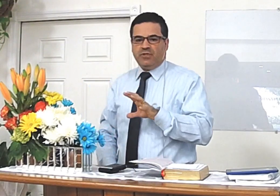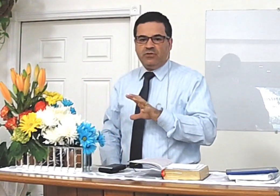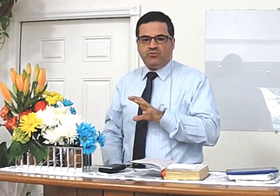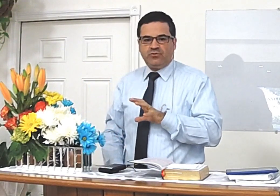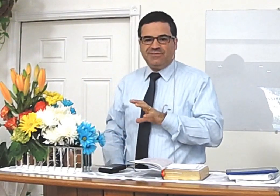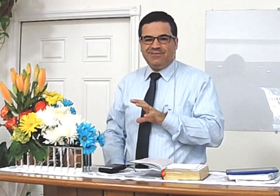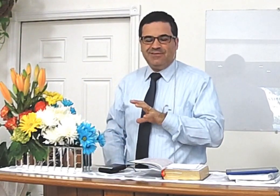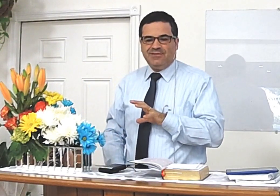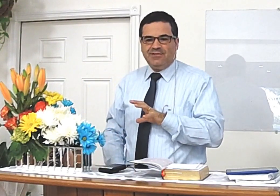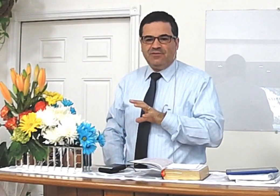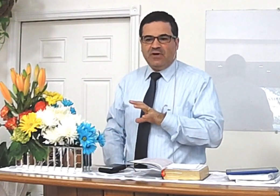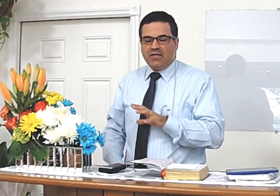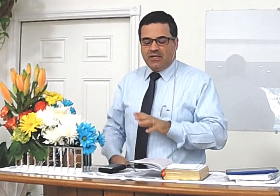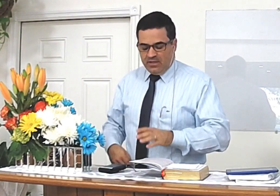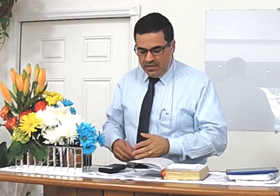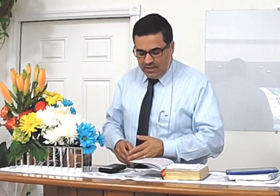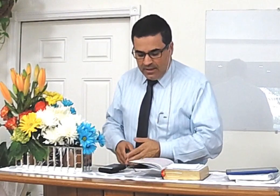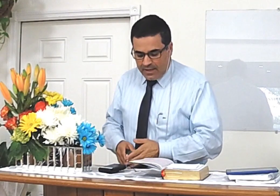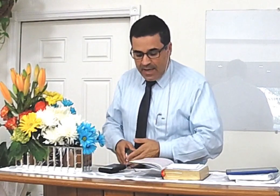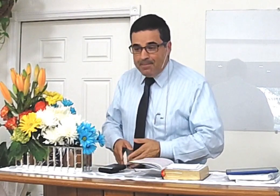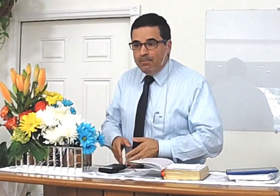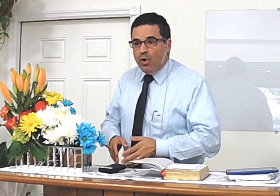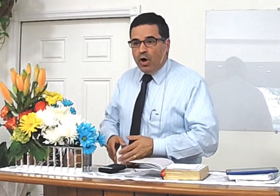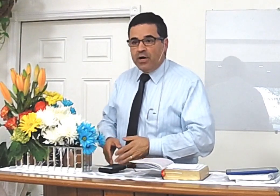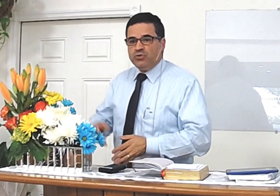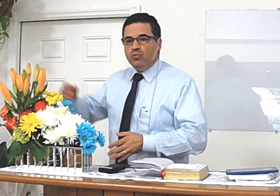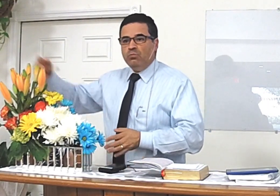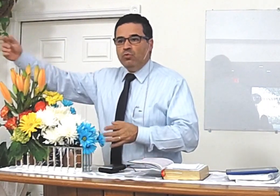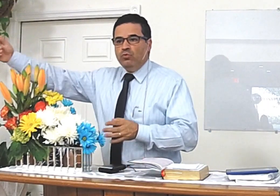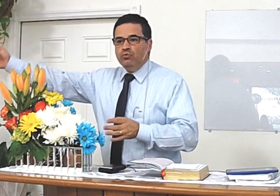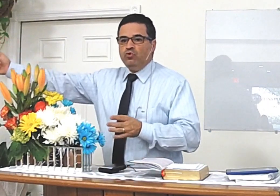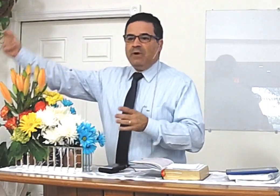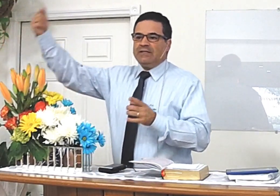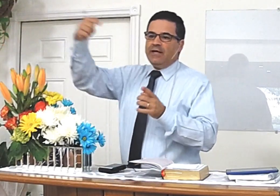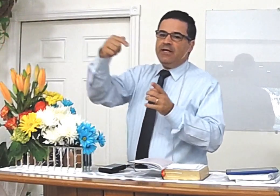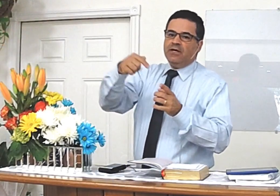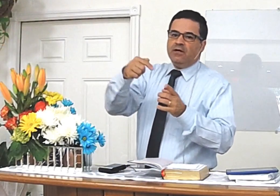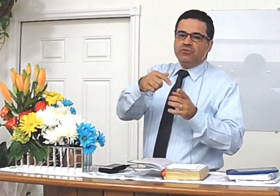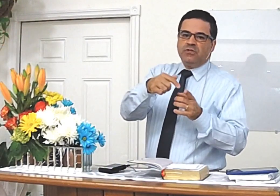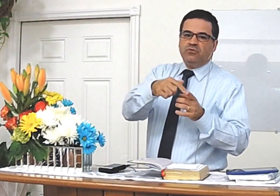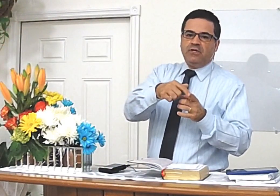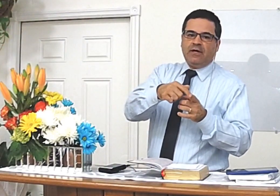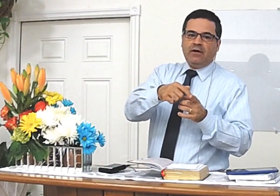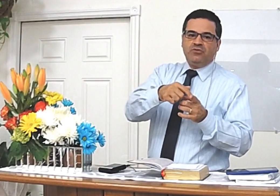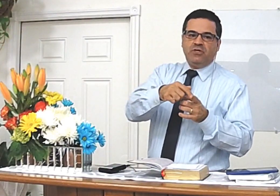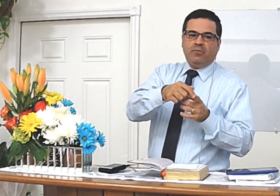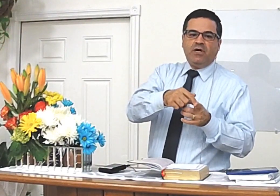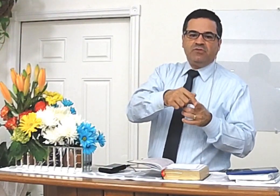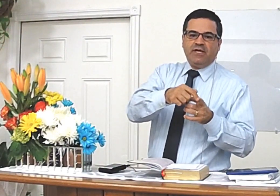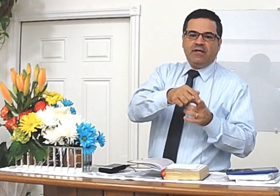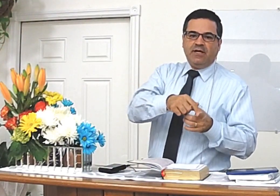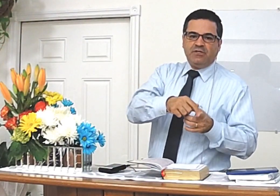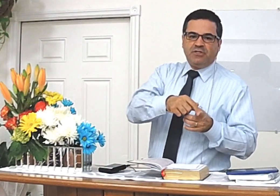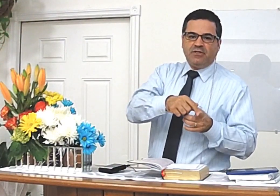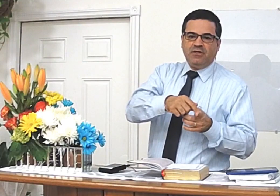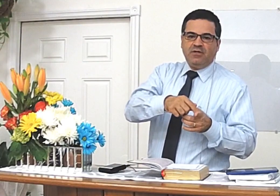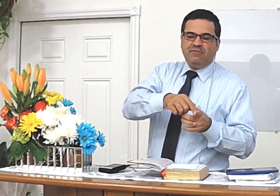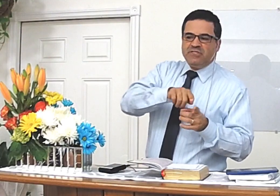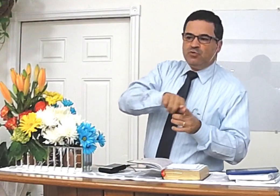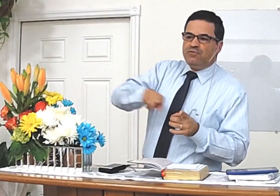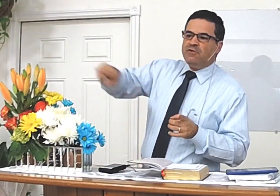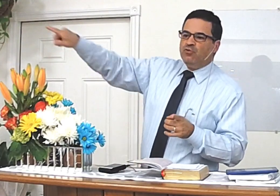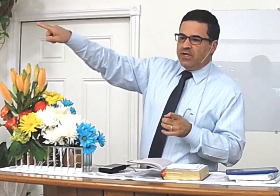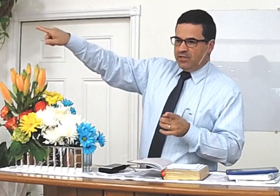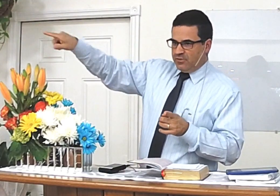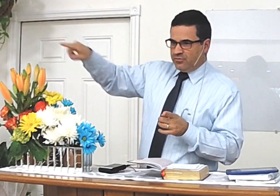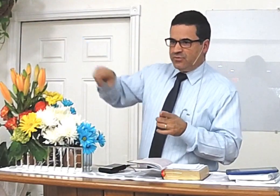16, John 16 speaks exactly about this. It says that the death, the world was going to kill